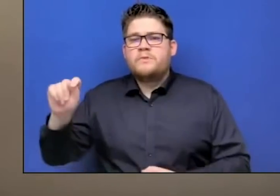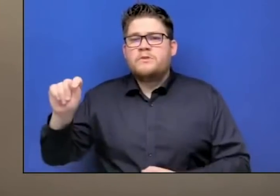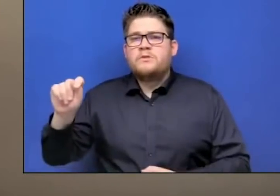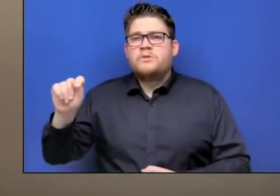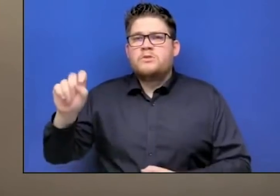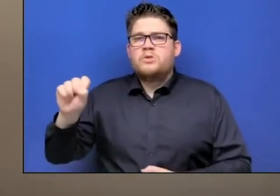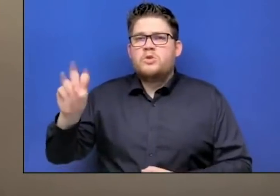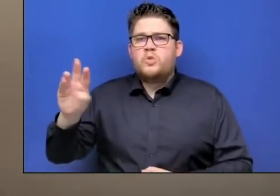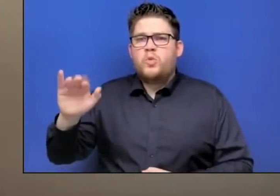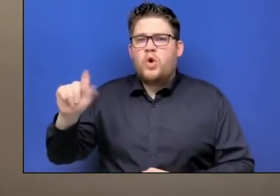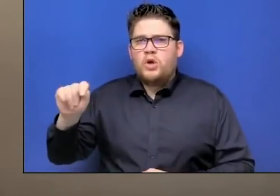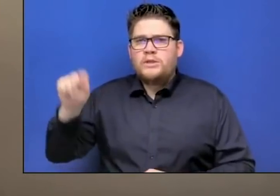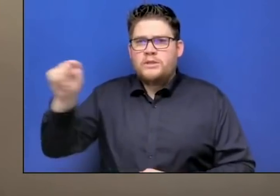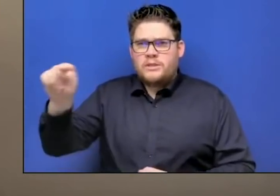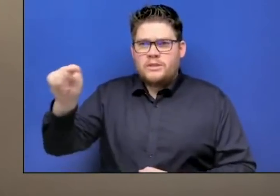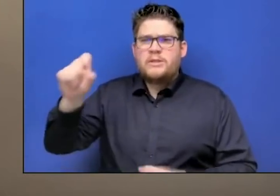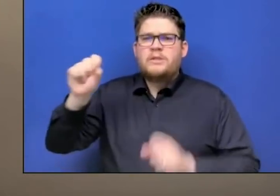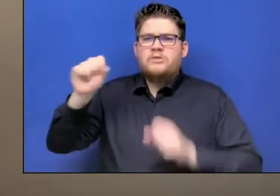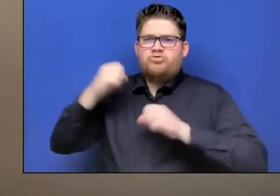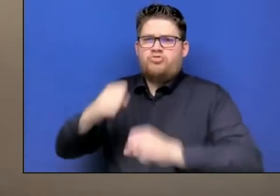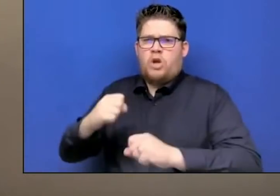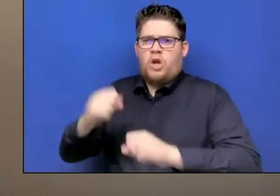the interior for Blue River, Golden,